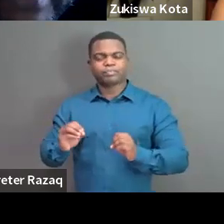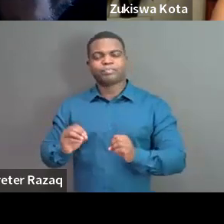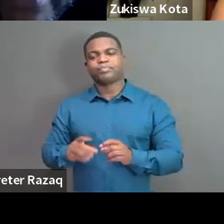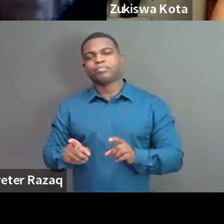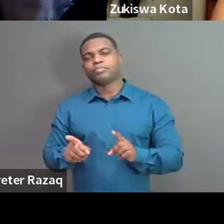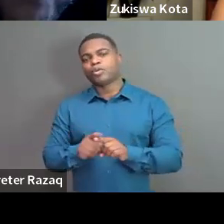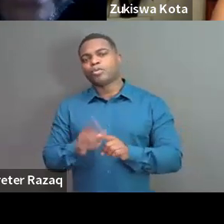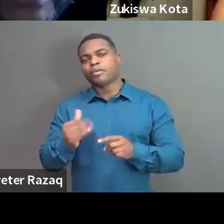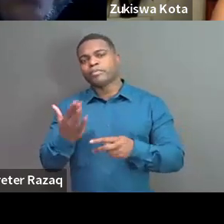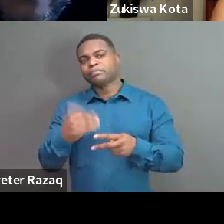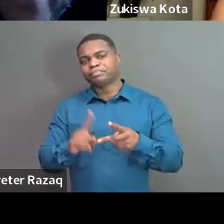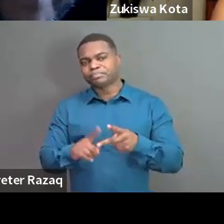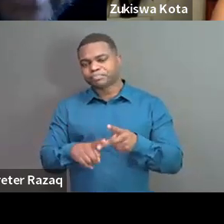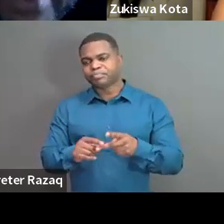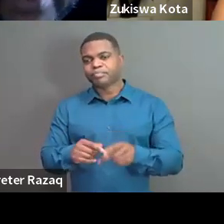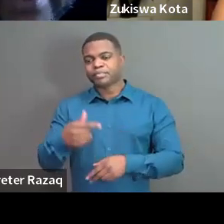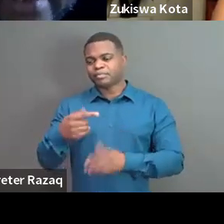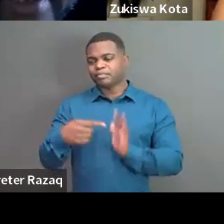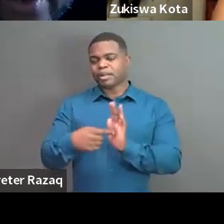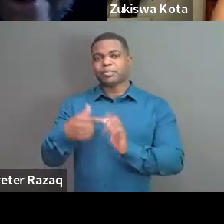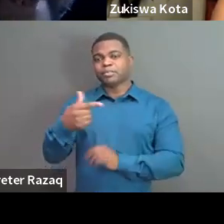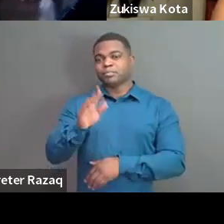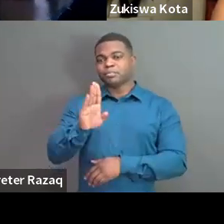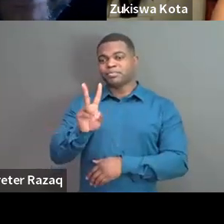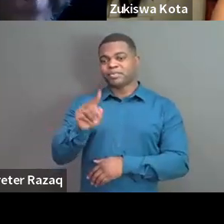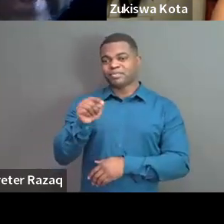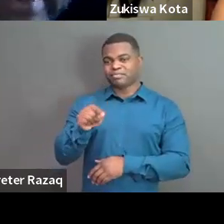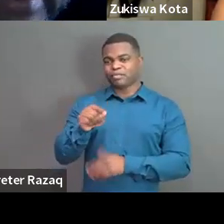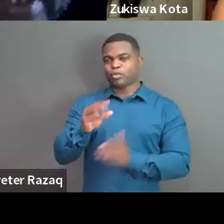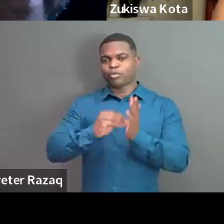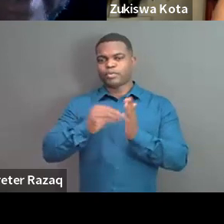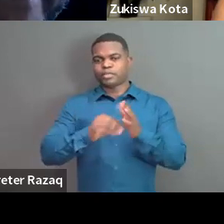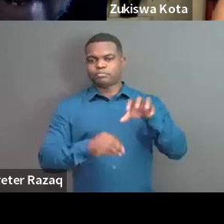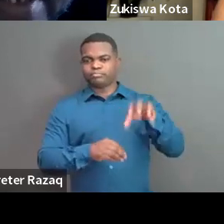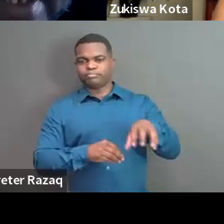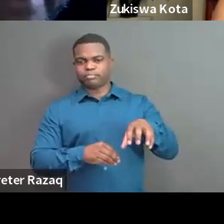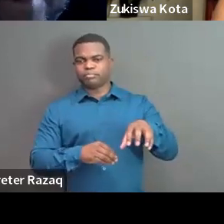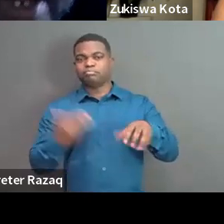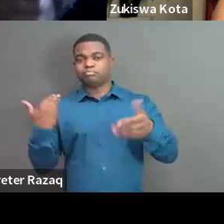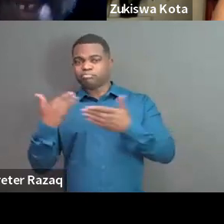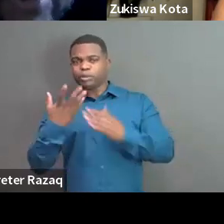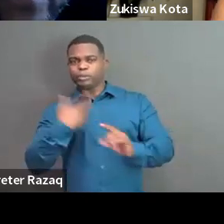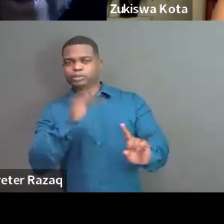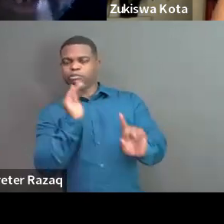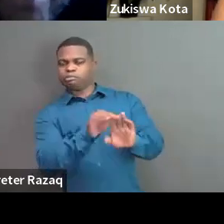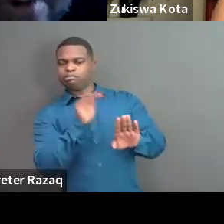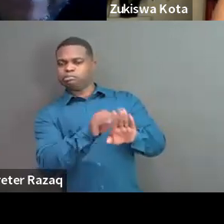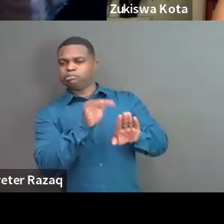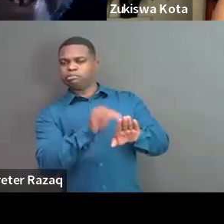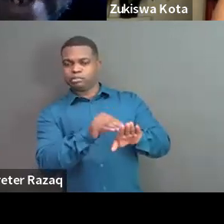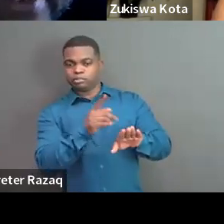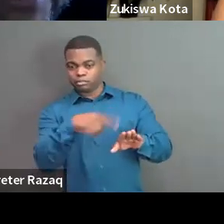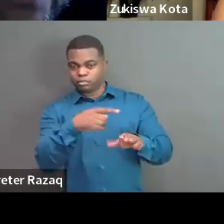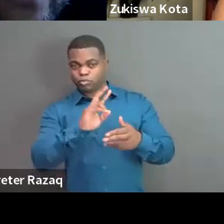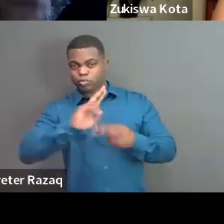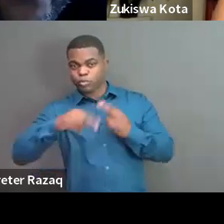to respond to the crisis of women and children who are facing this gender-based violence, and the police are able to respond